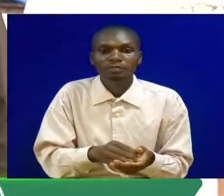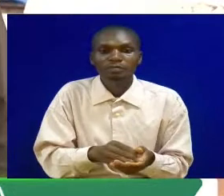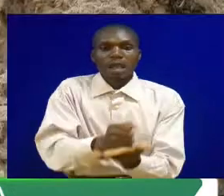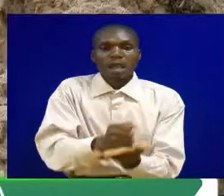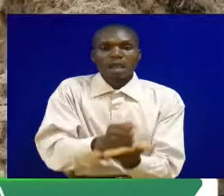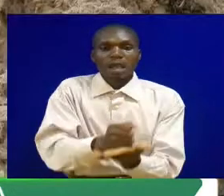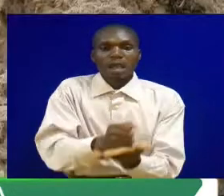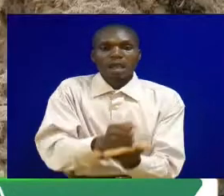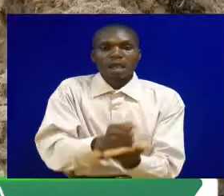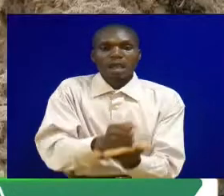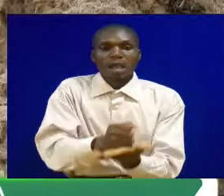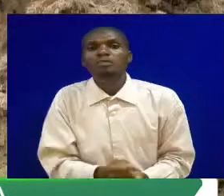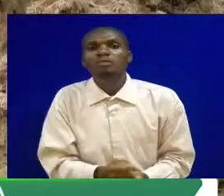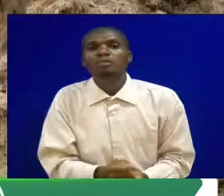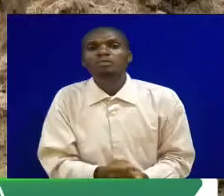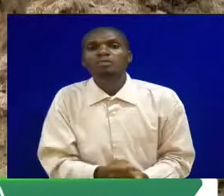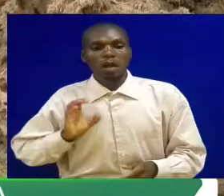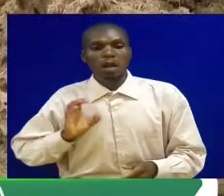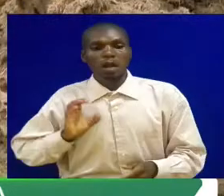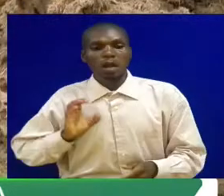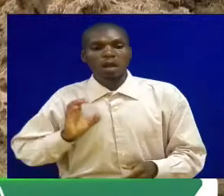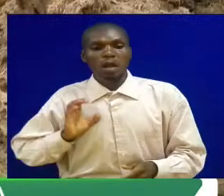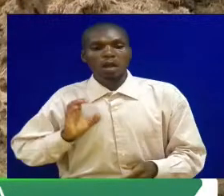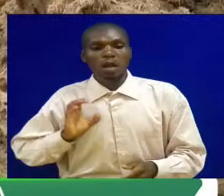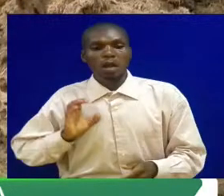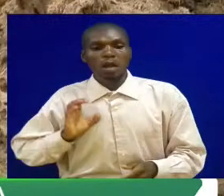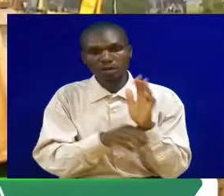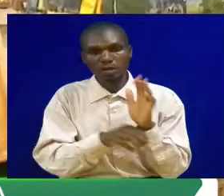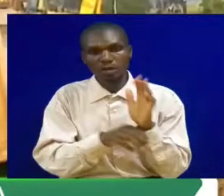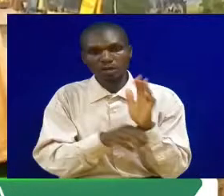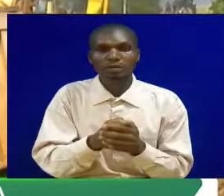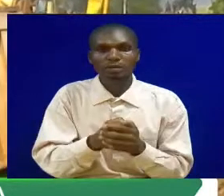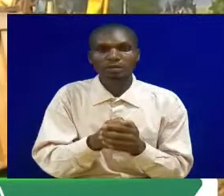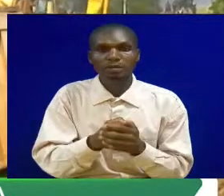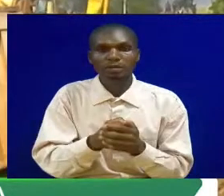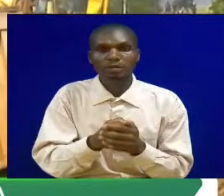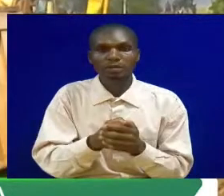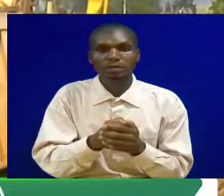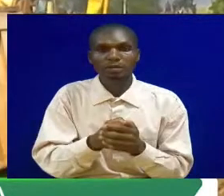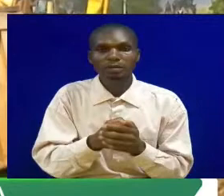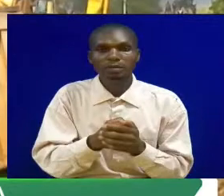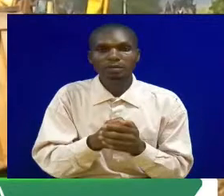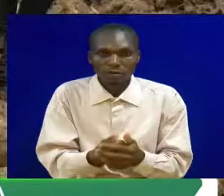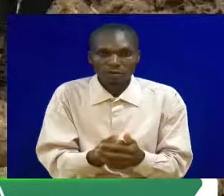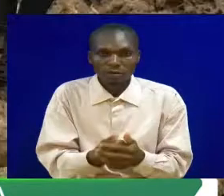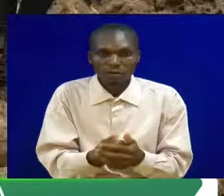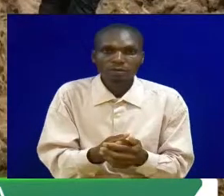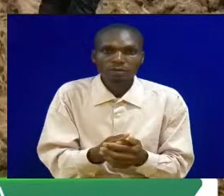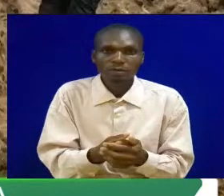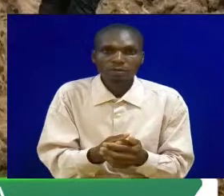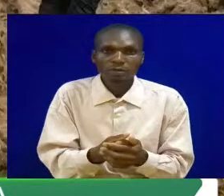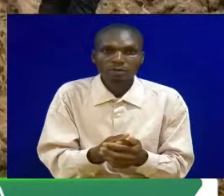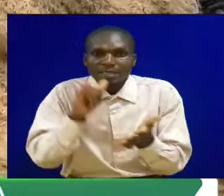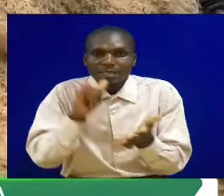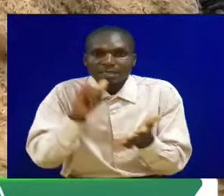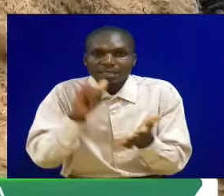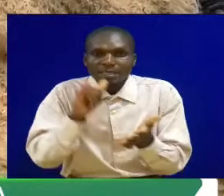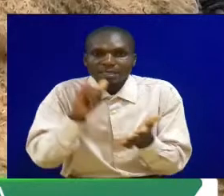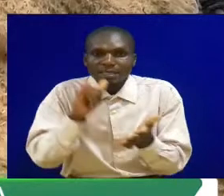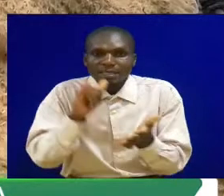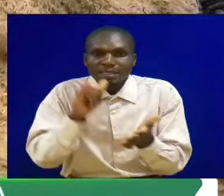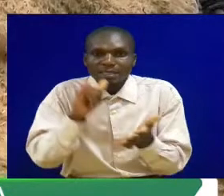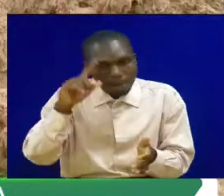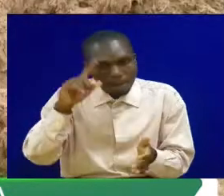Roger Socheng, nigo boiga babolia bonsi ko bano botere ruchinga kiechiga, abugase boiga tebe serikali ngo chiere kwenekia